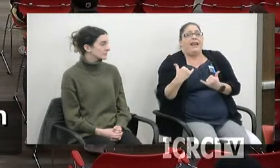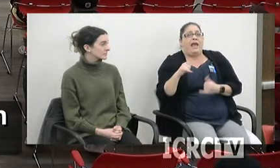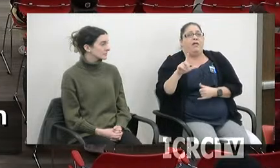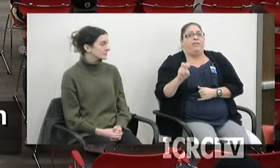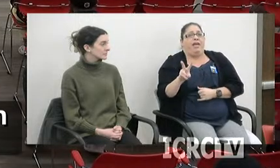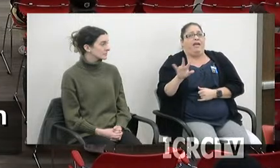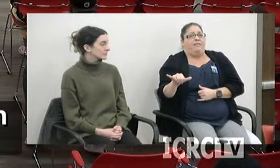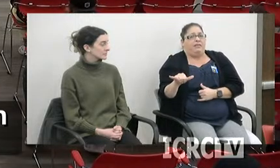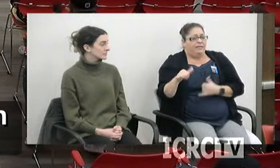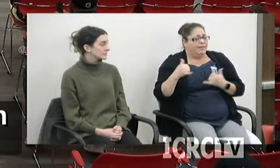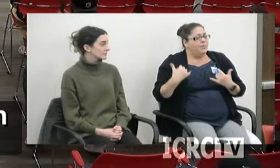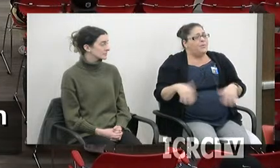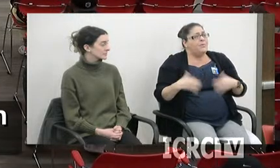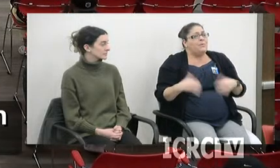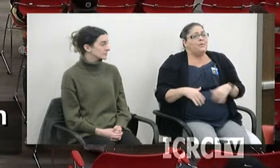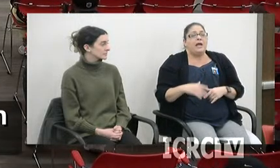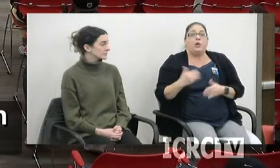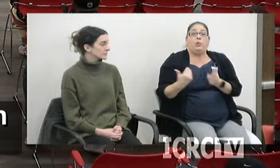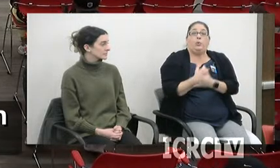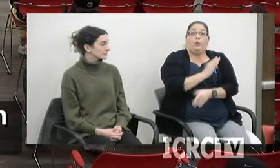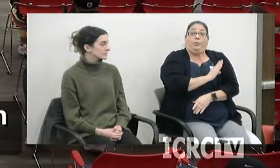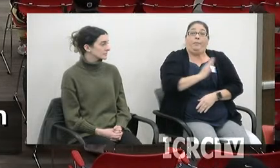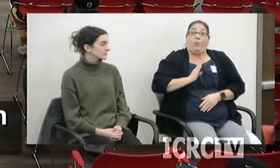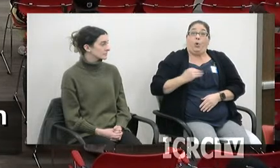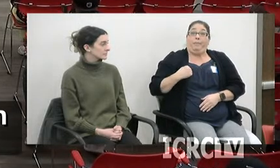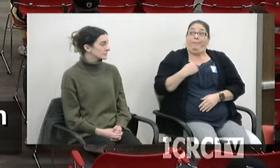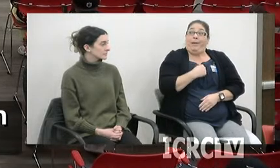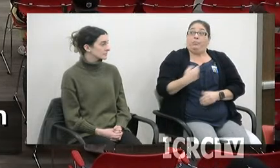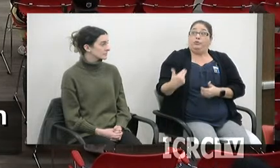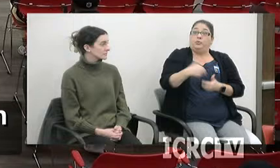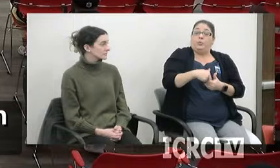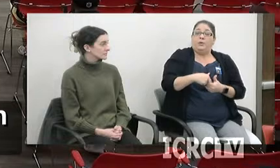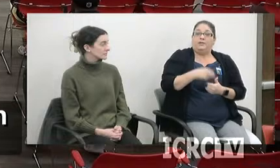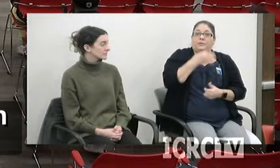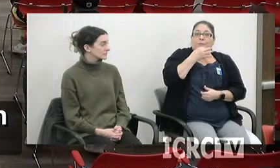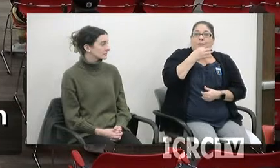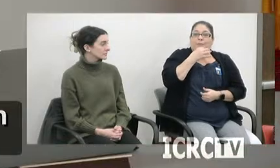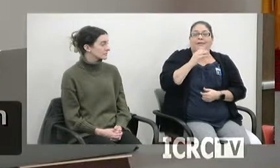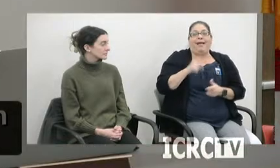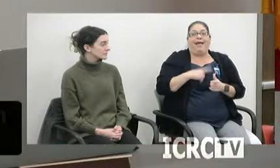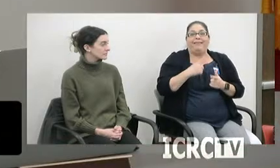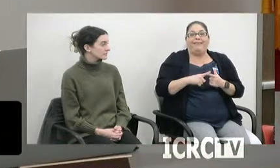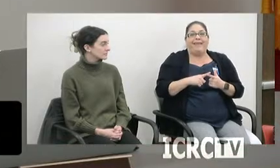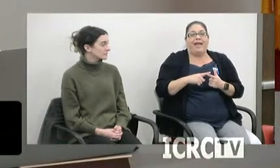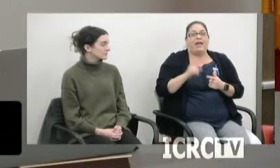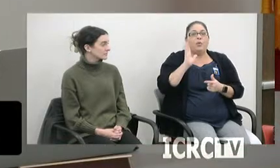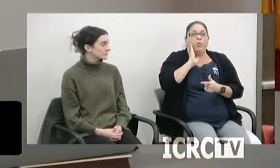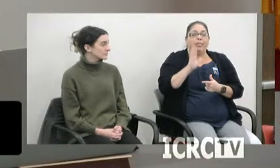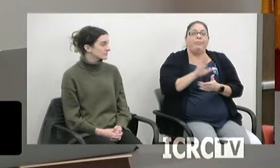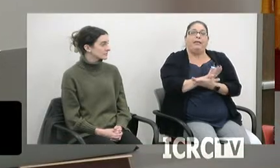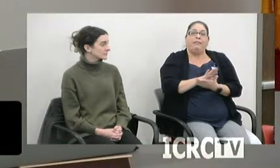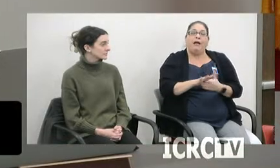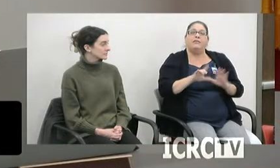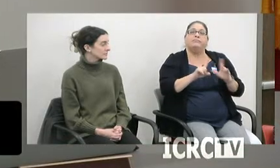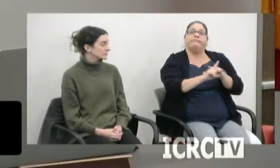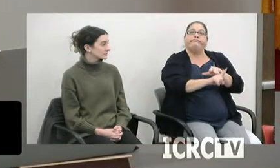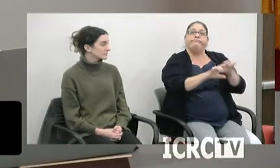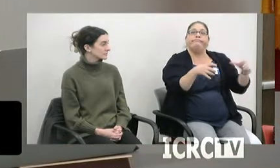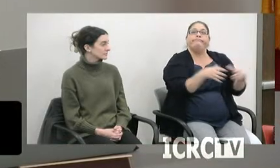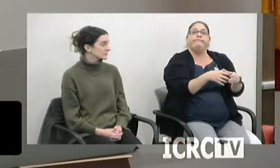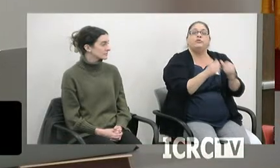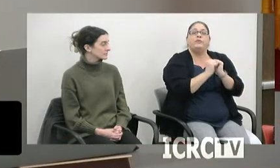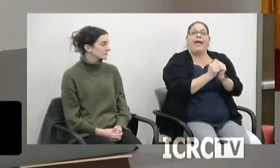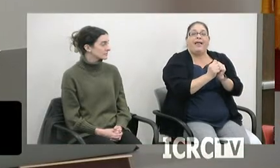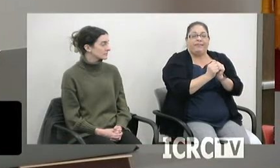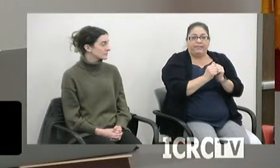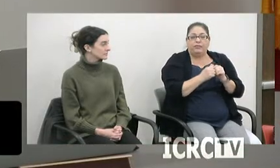and we're getting a new board member in, and we'll have some nice time together to all get on the same page